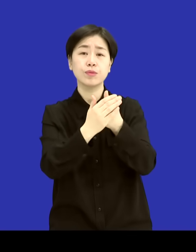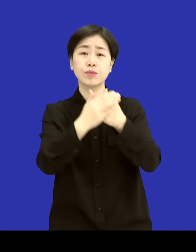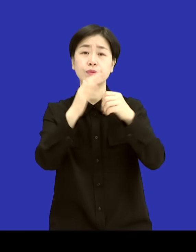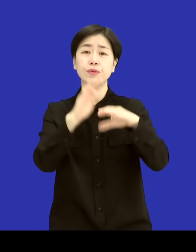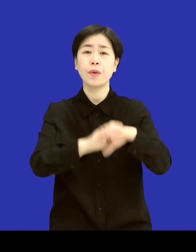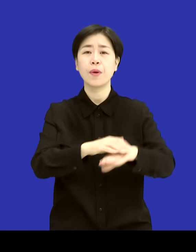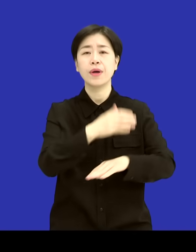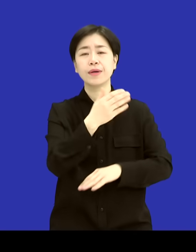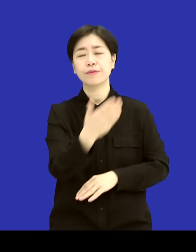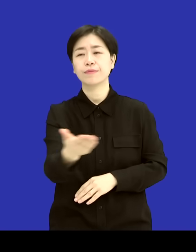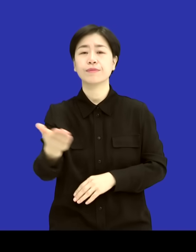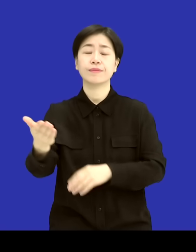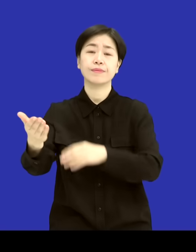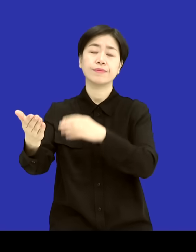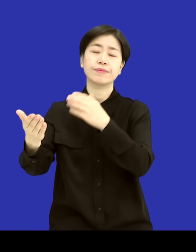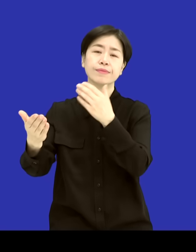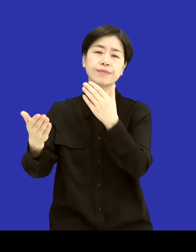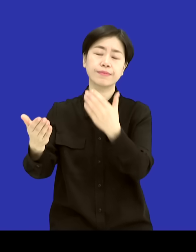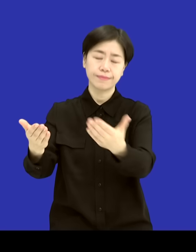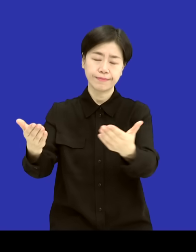dirà, ma noi